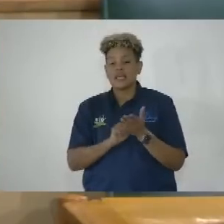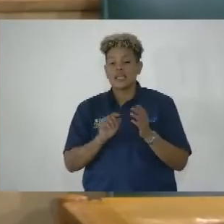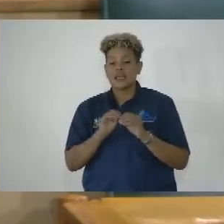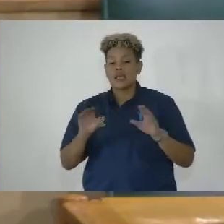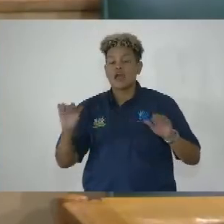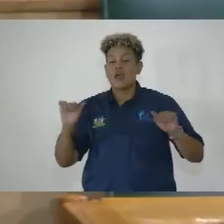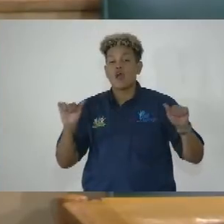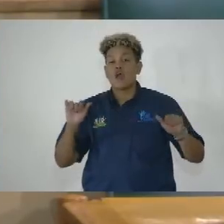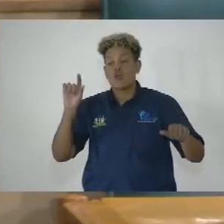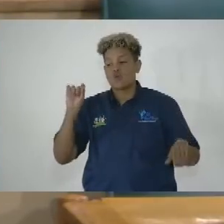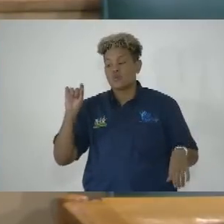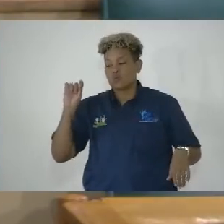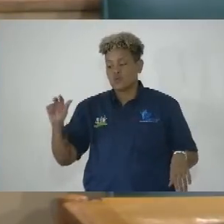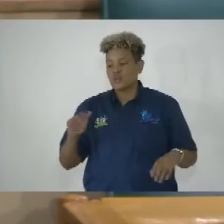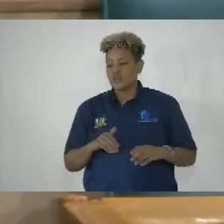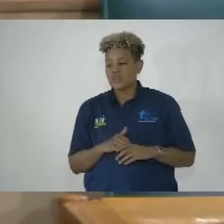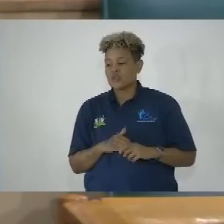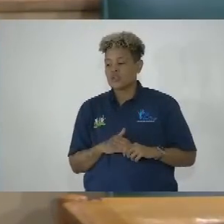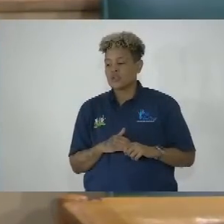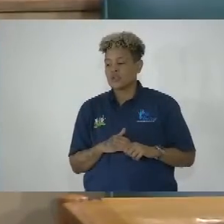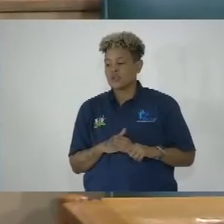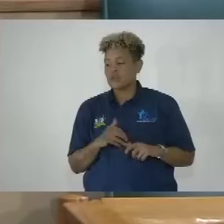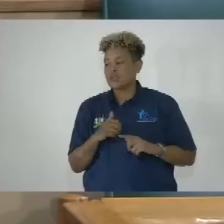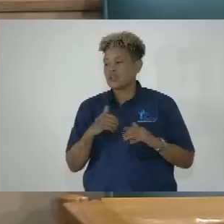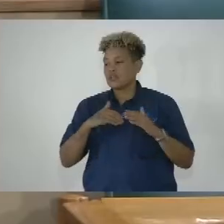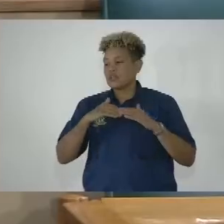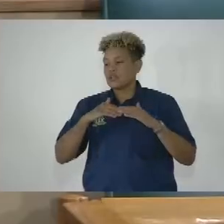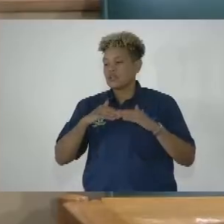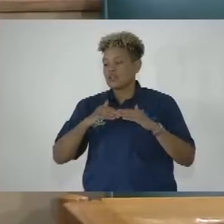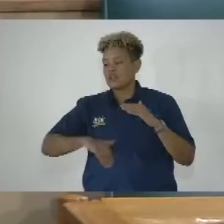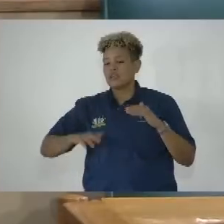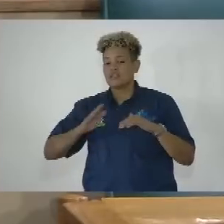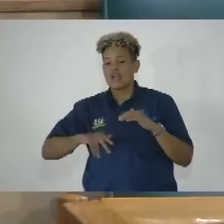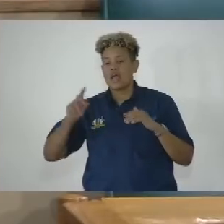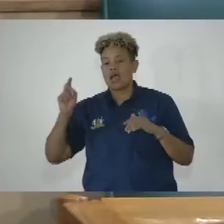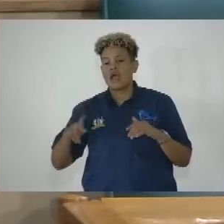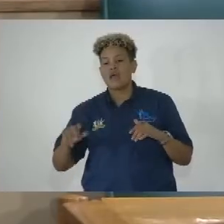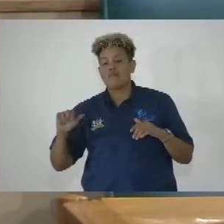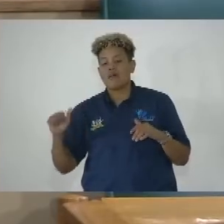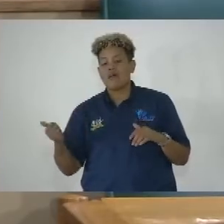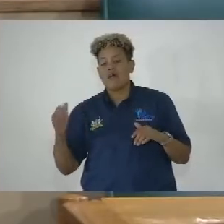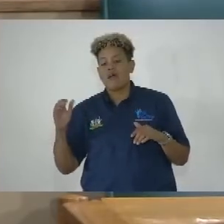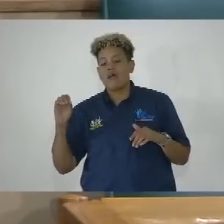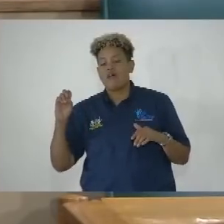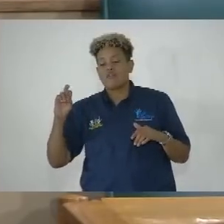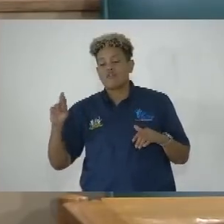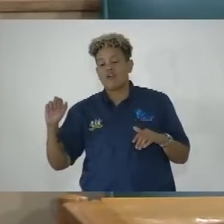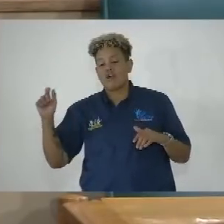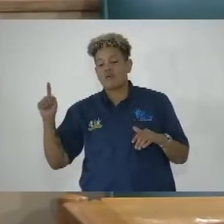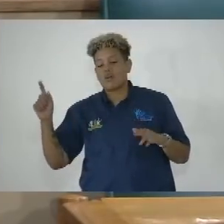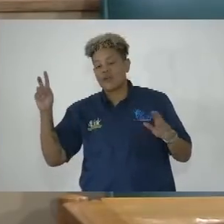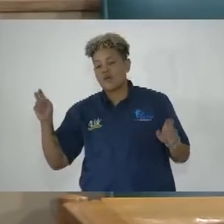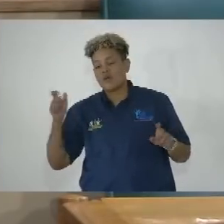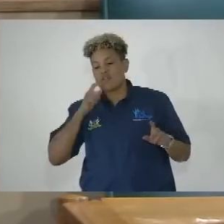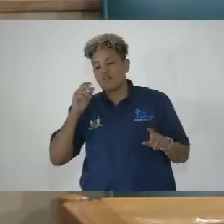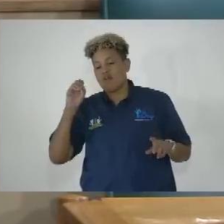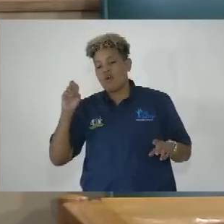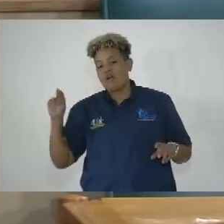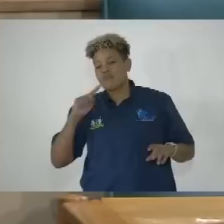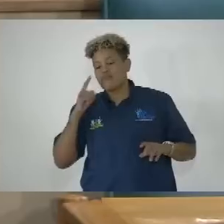August 2023. Less than half, well, the other one, by the way, I quoted was from the Observer. Red tape